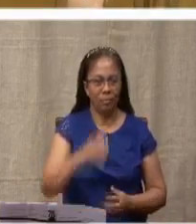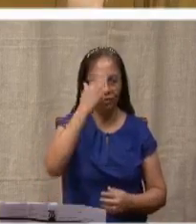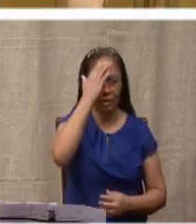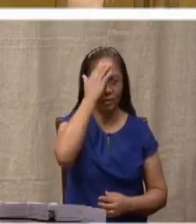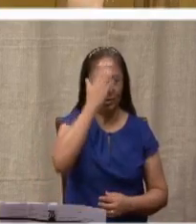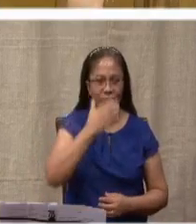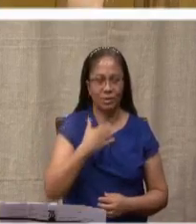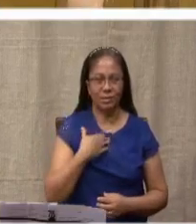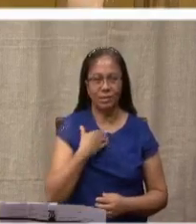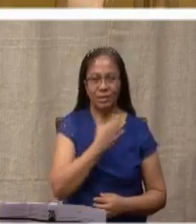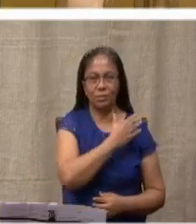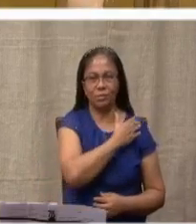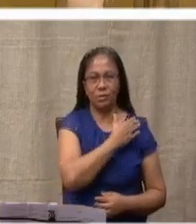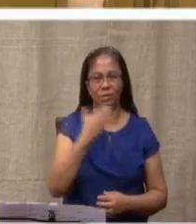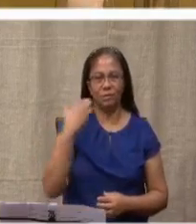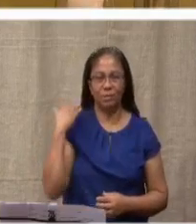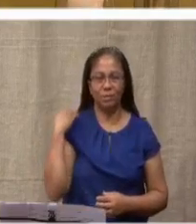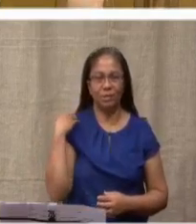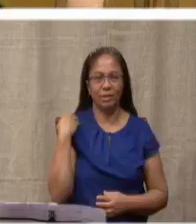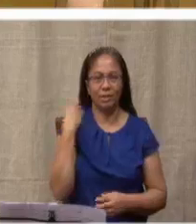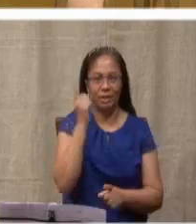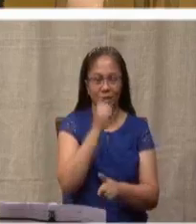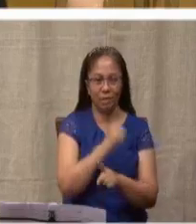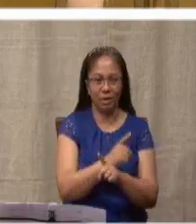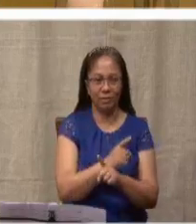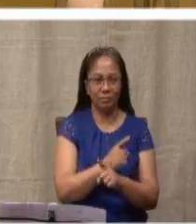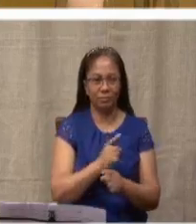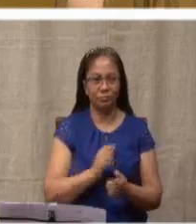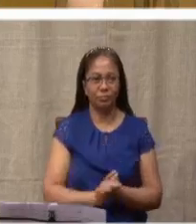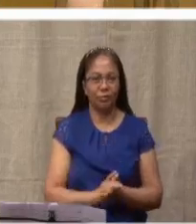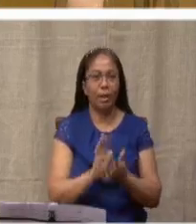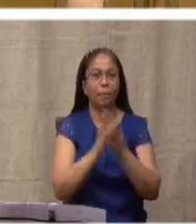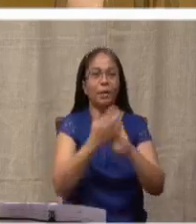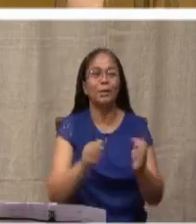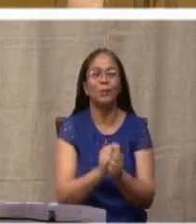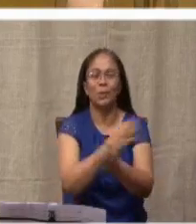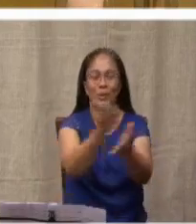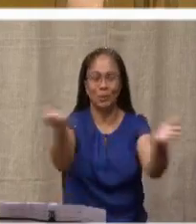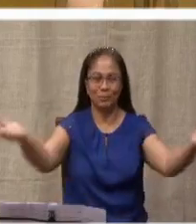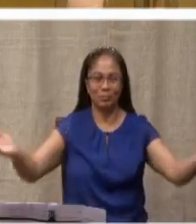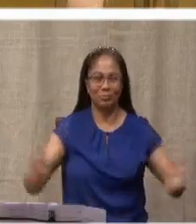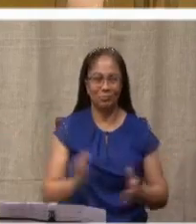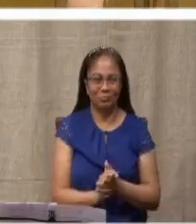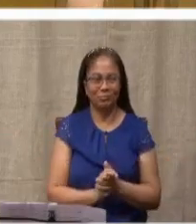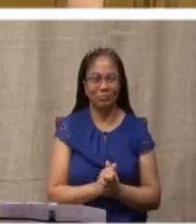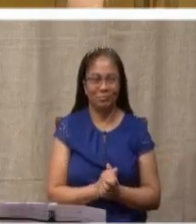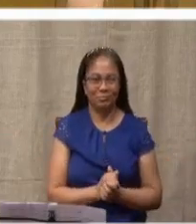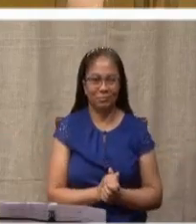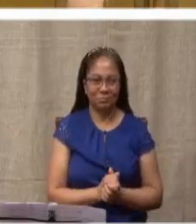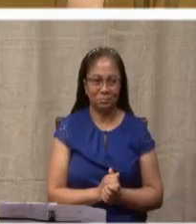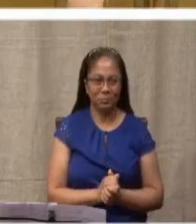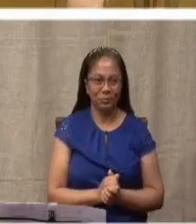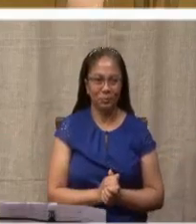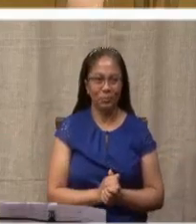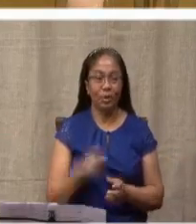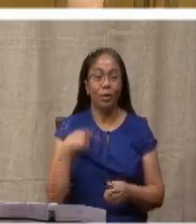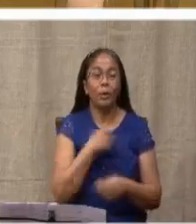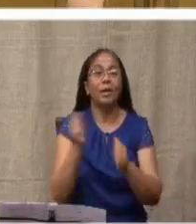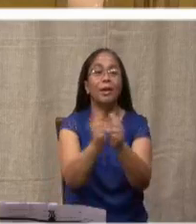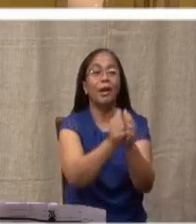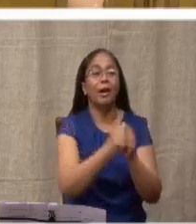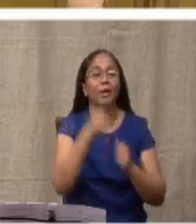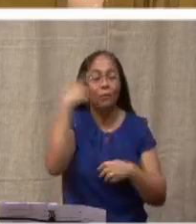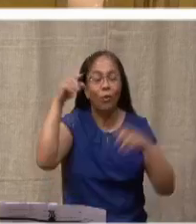in the name of the father and of the son and of the holy spirit amen peace be with you and with your spirit we gather to